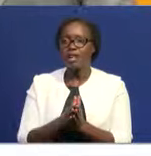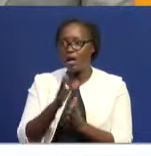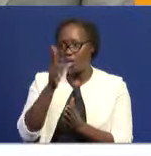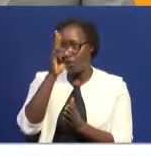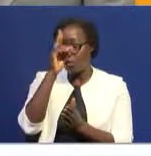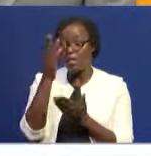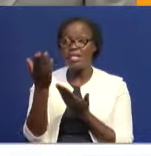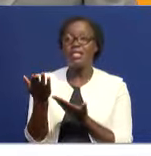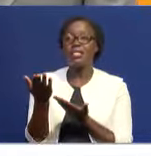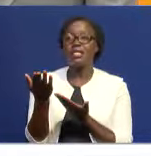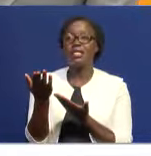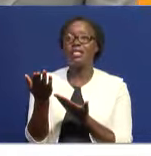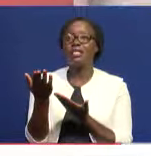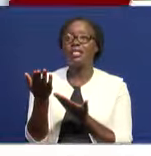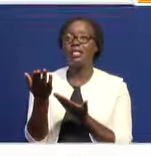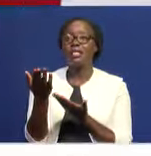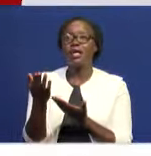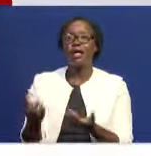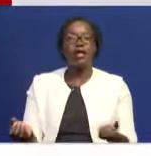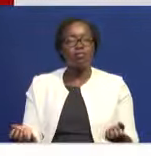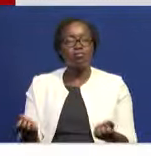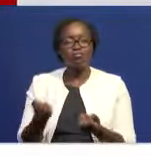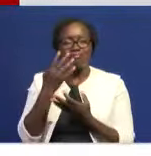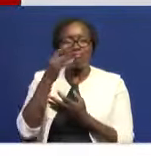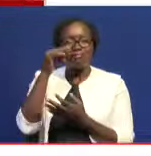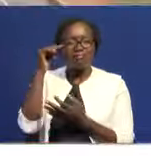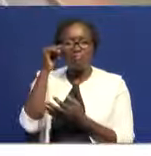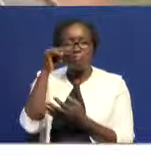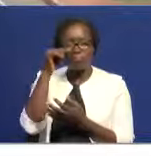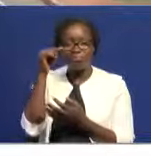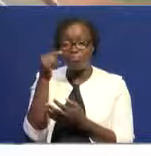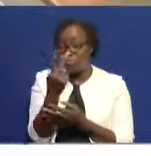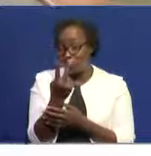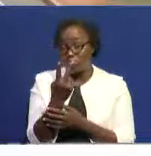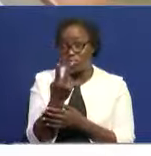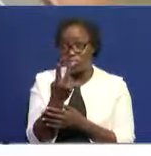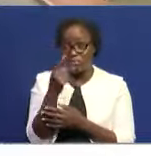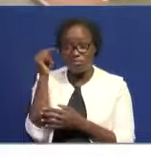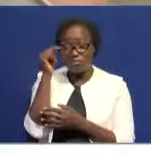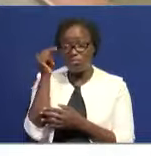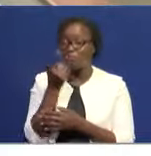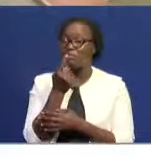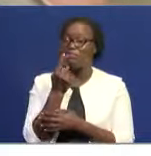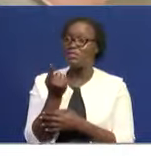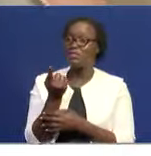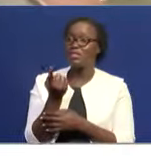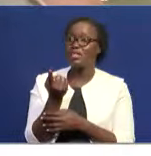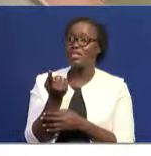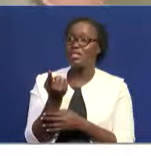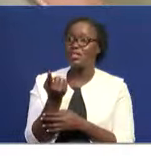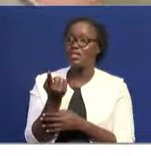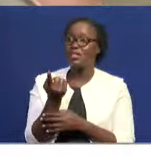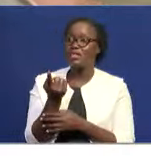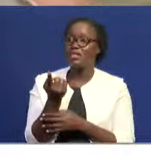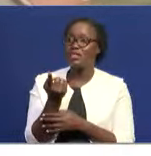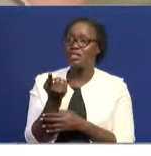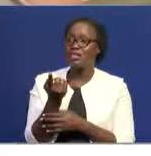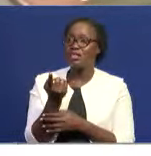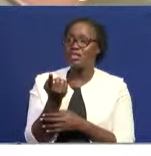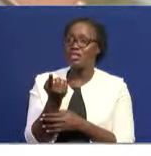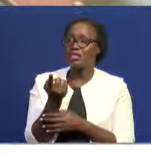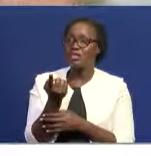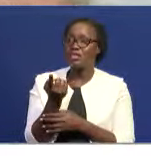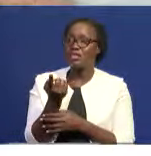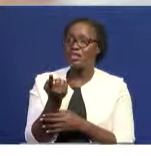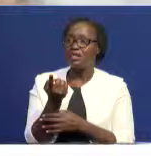police officers have been able to launch a tear gas. Two of them to be exact, you can see them. Those are live images here in Kangemi